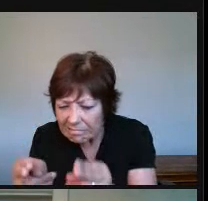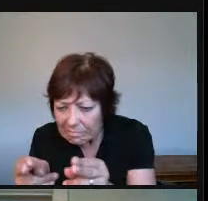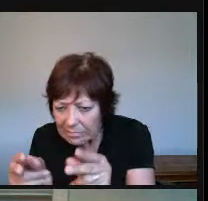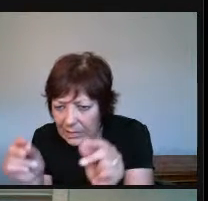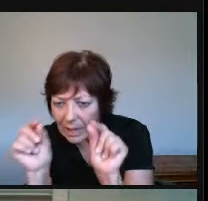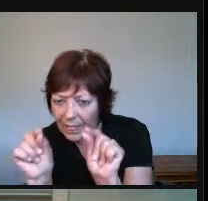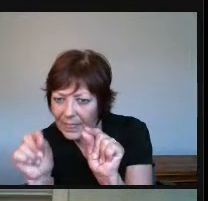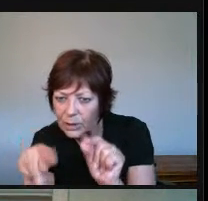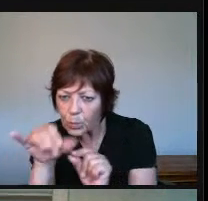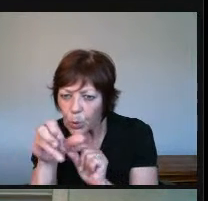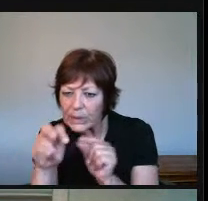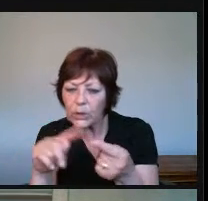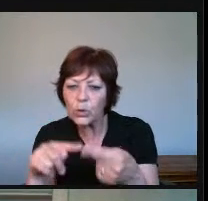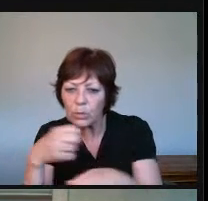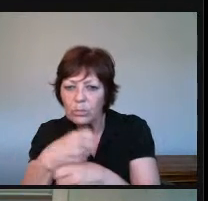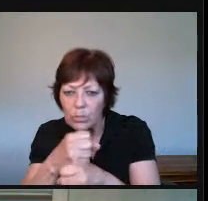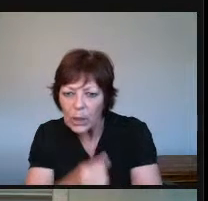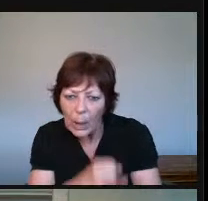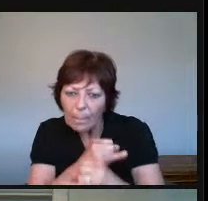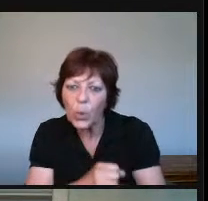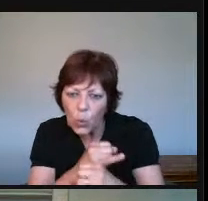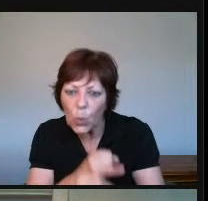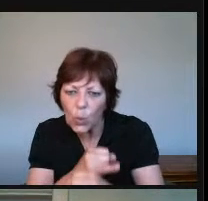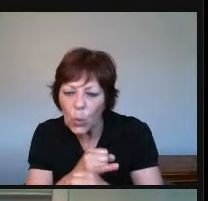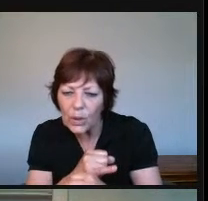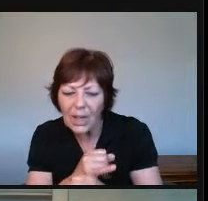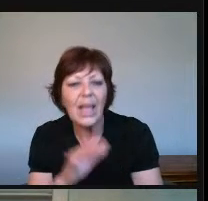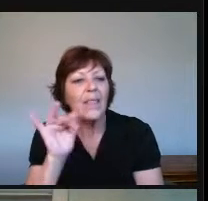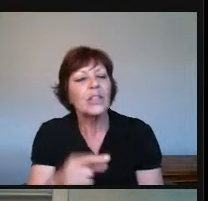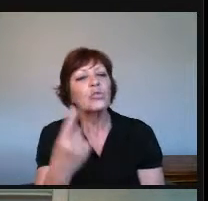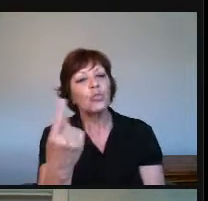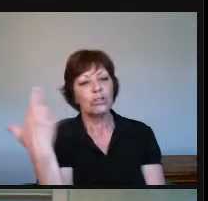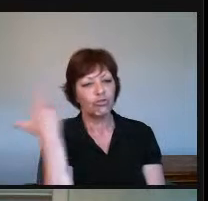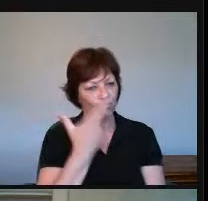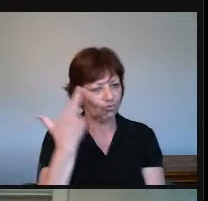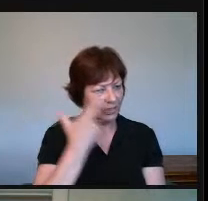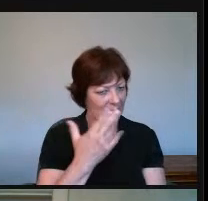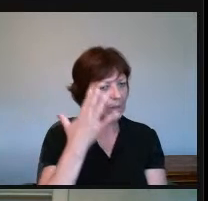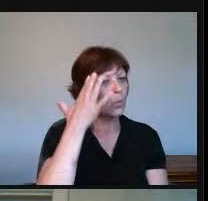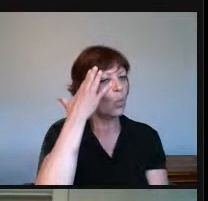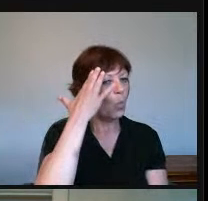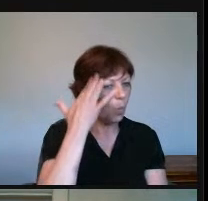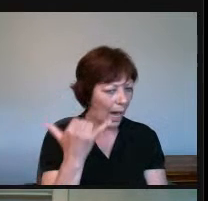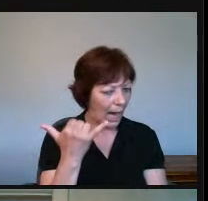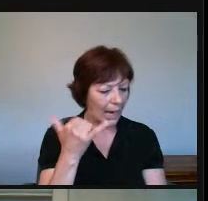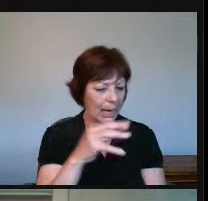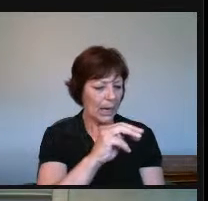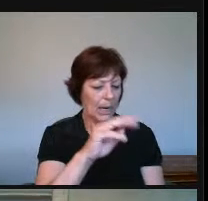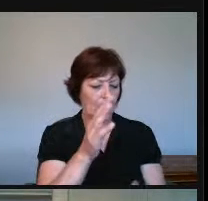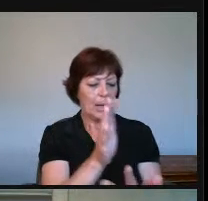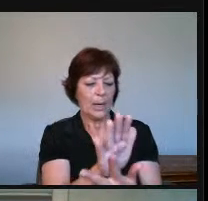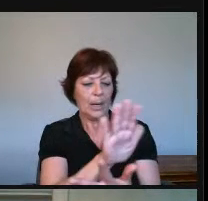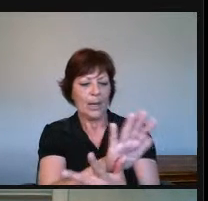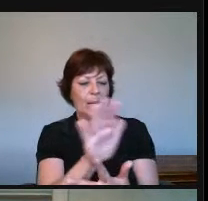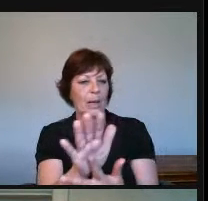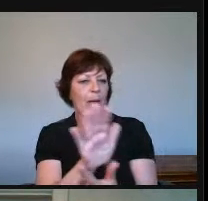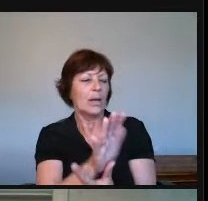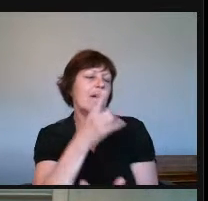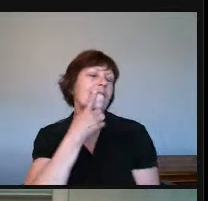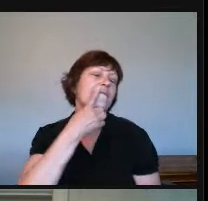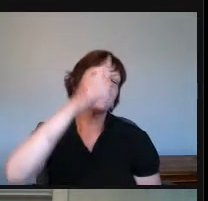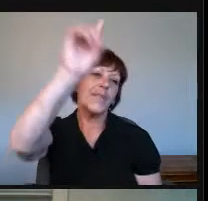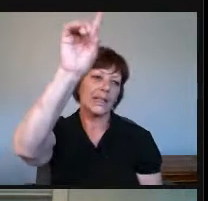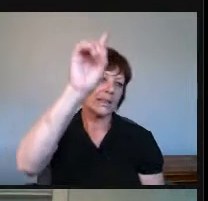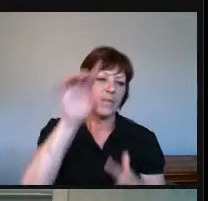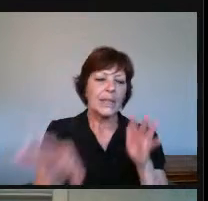to produce the immune response. And that is one reason why the Moderna and the Pfizer are so effective, is because they